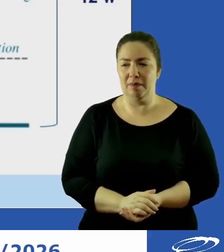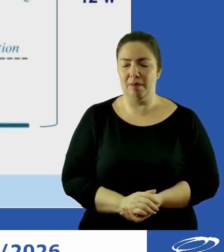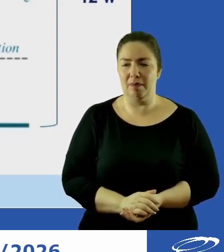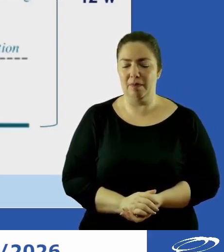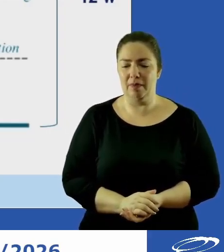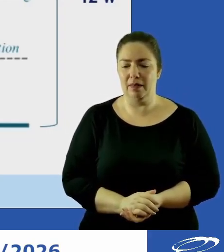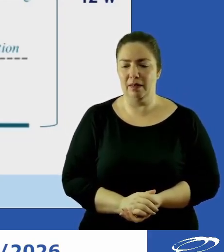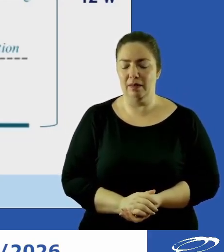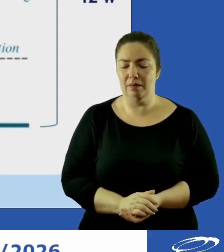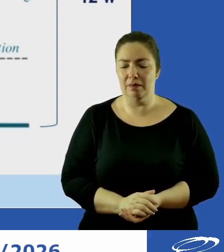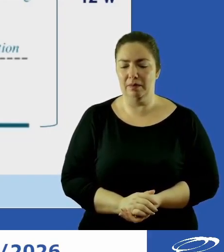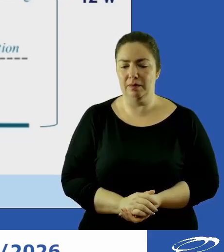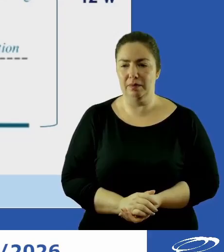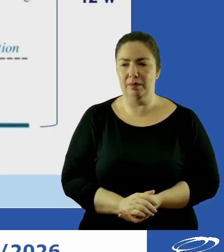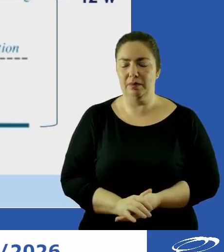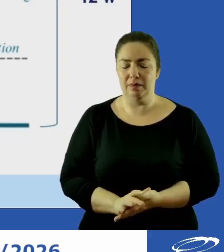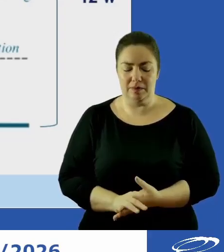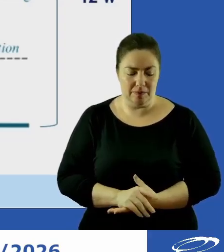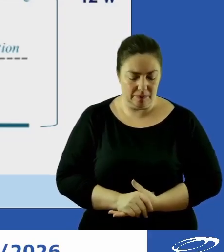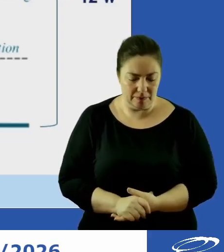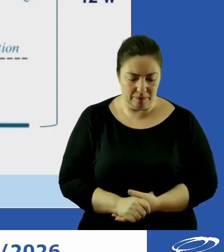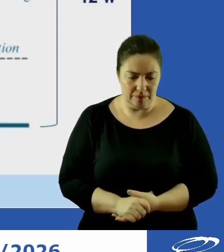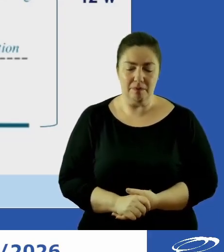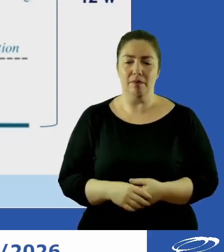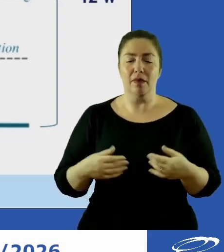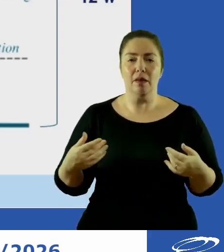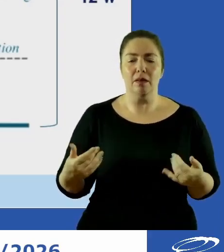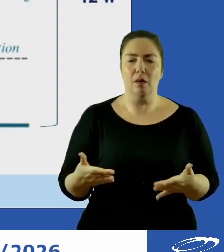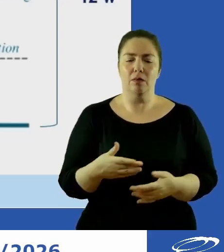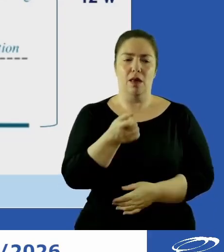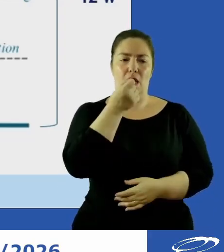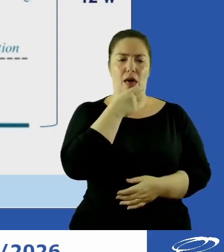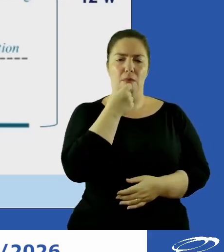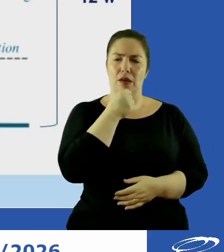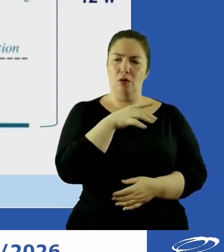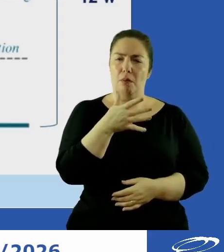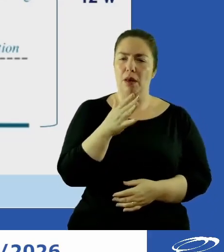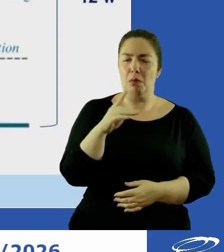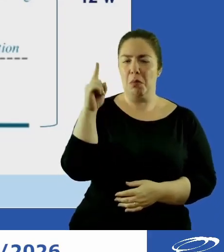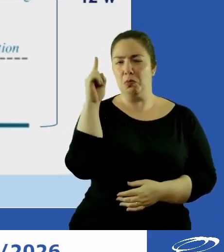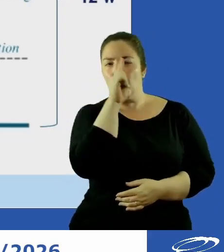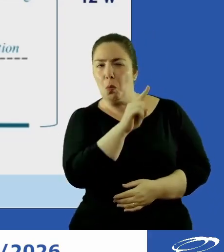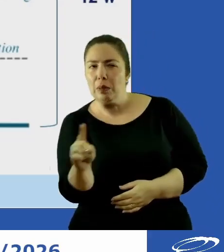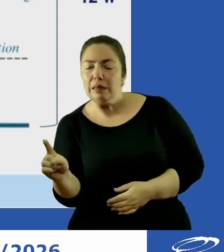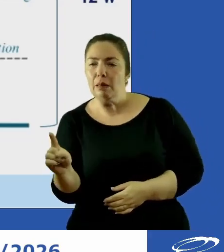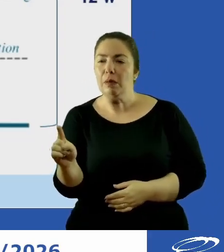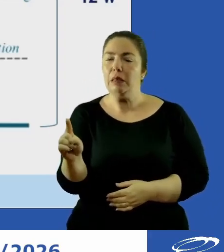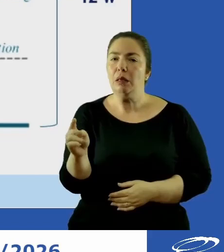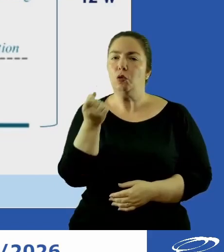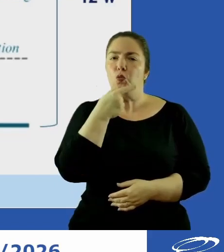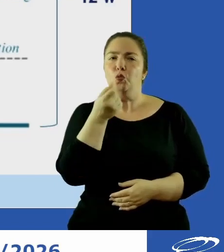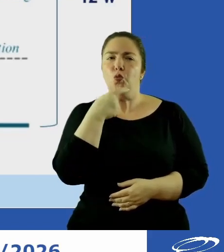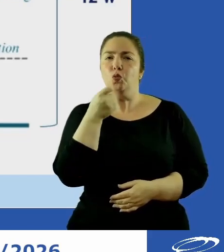second dose after 2 weeks or after 1 week, both are equally